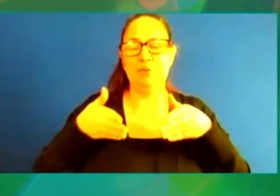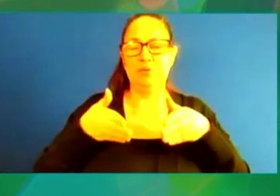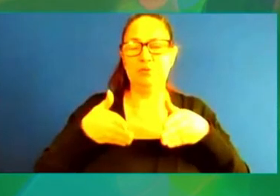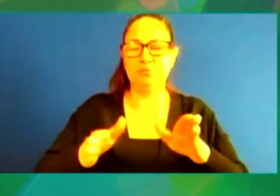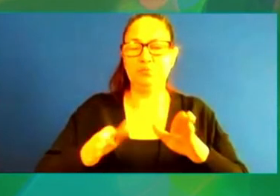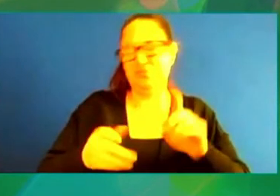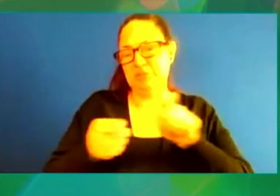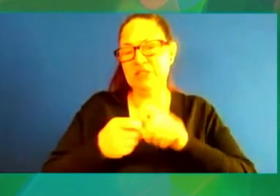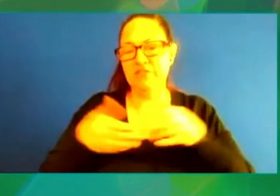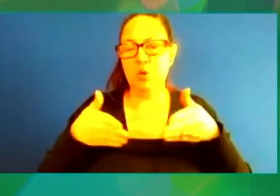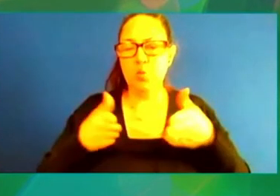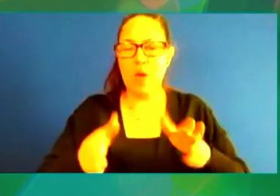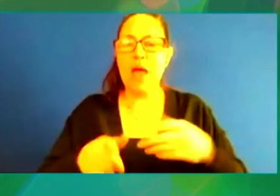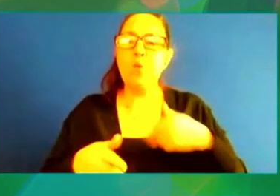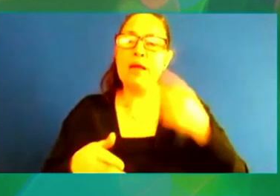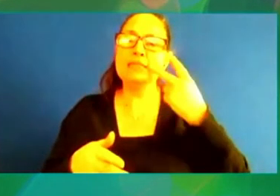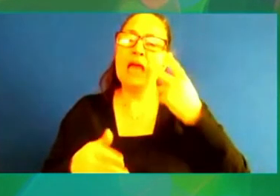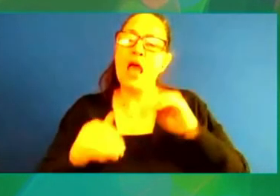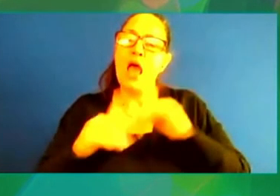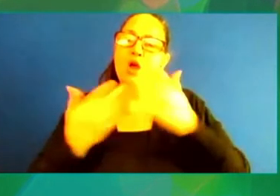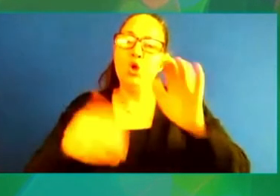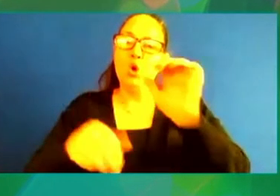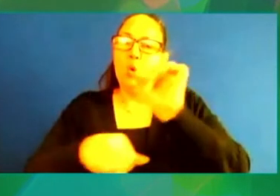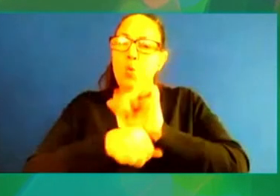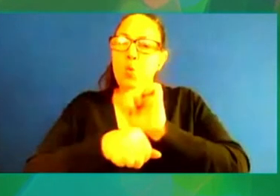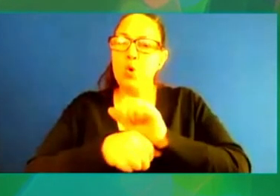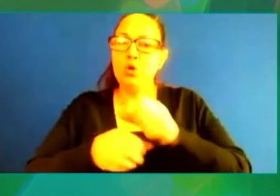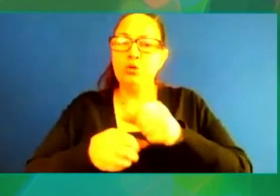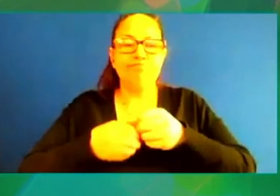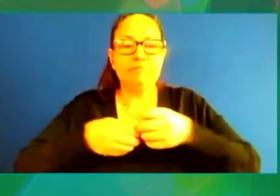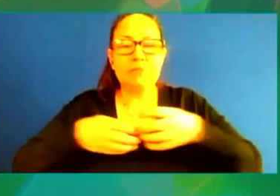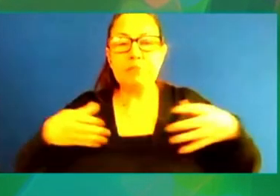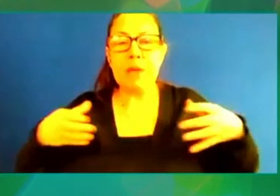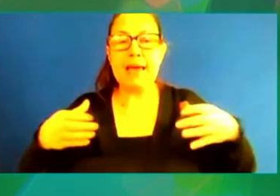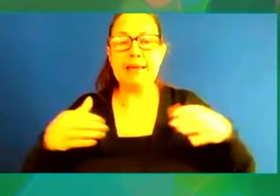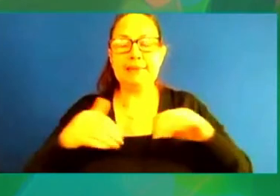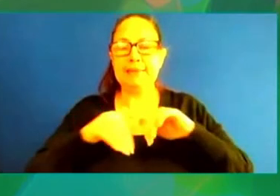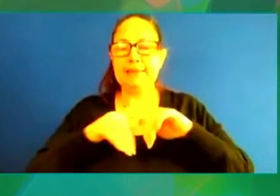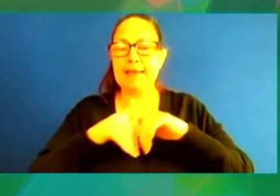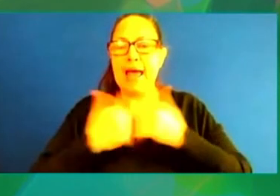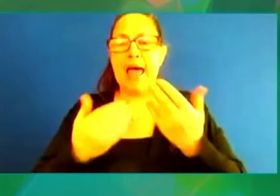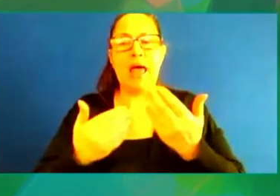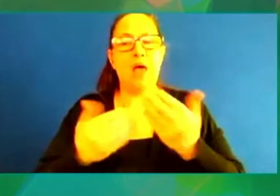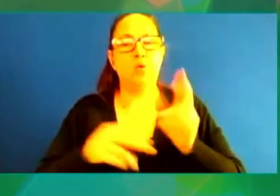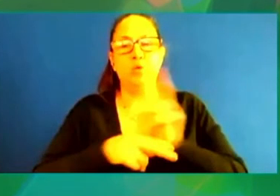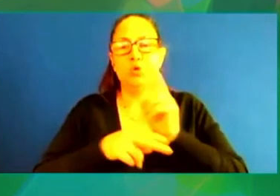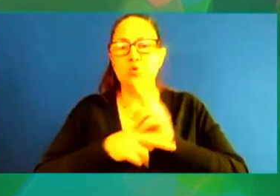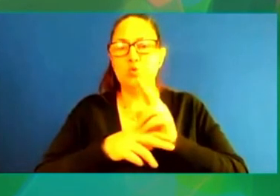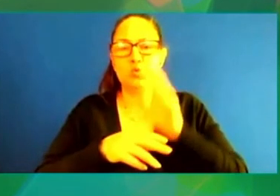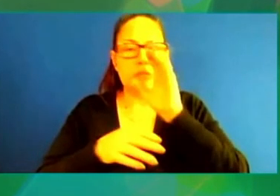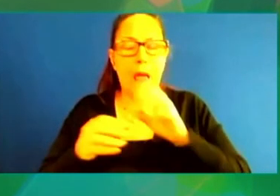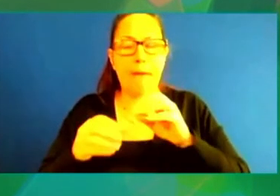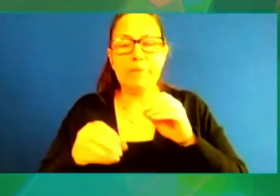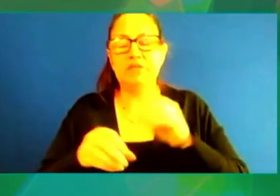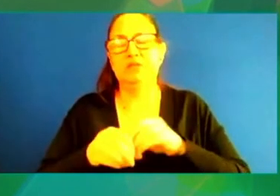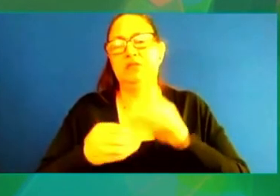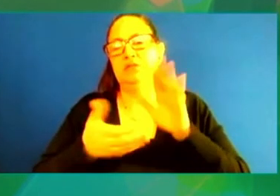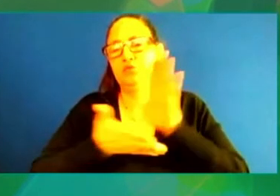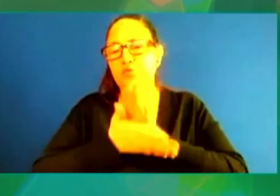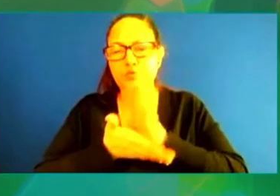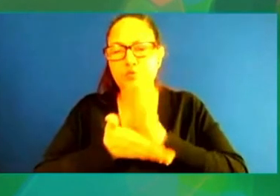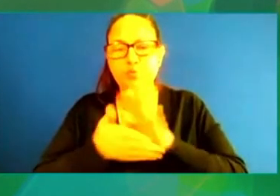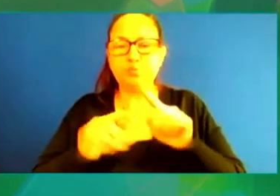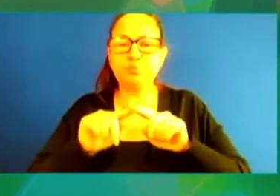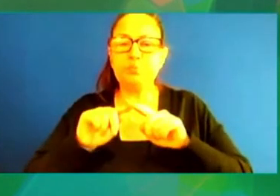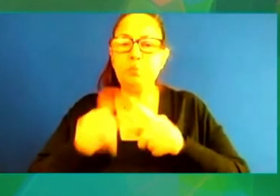love to hear how your work is expanding how we use comics in the classroom space, in the academic spaces, but